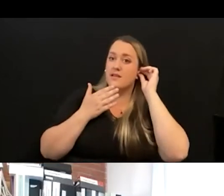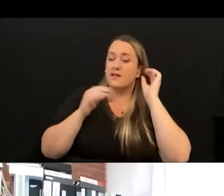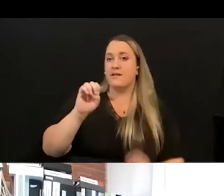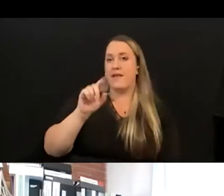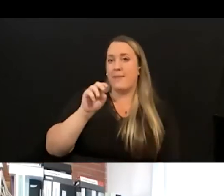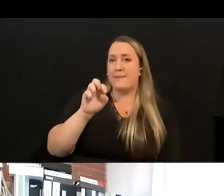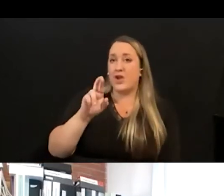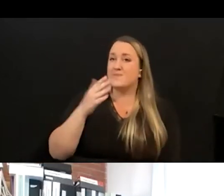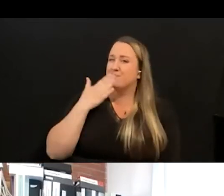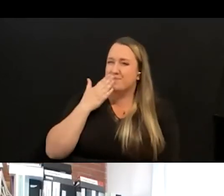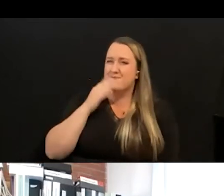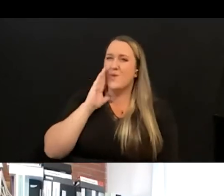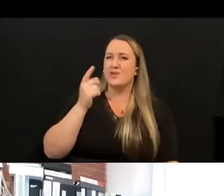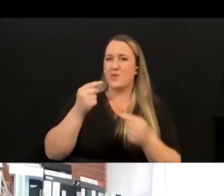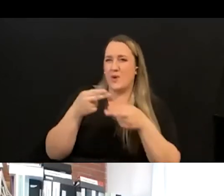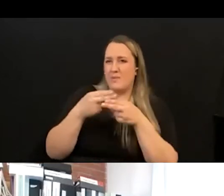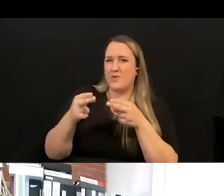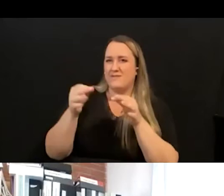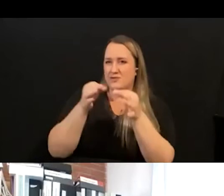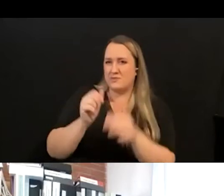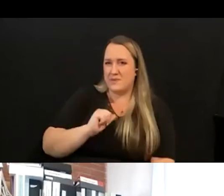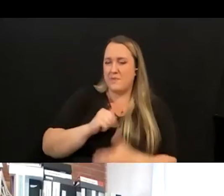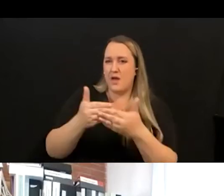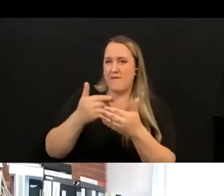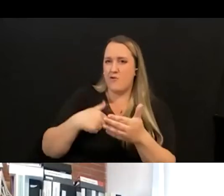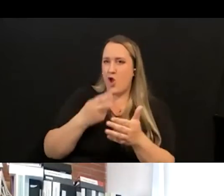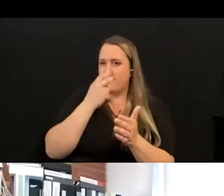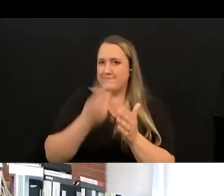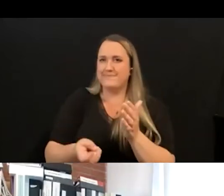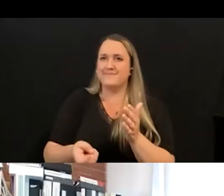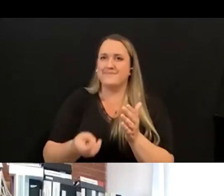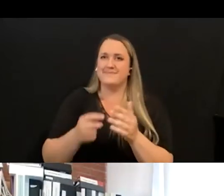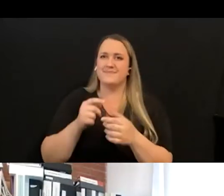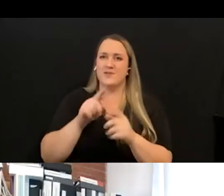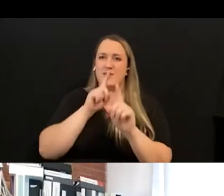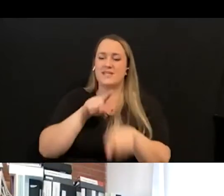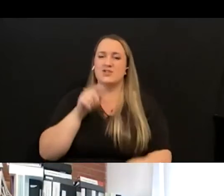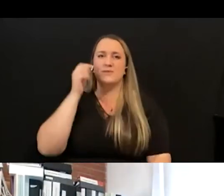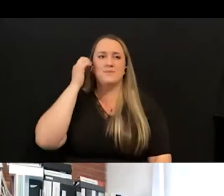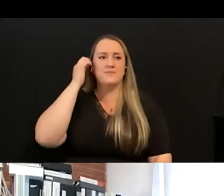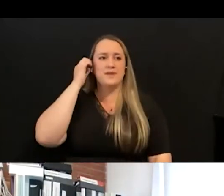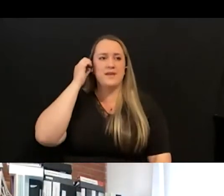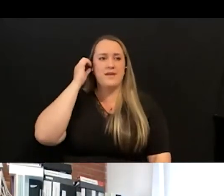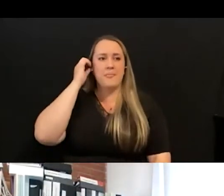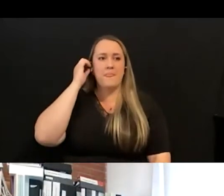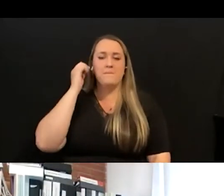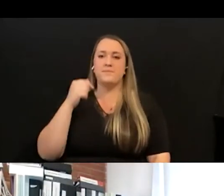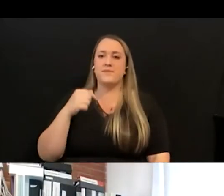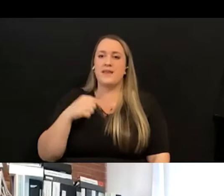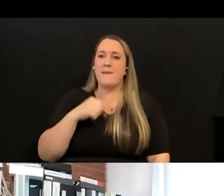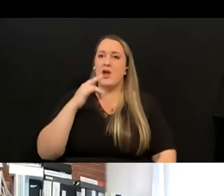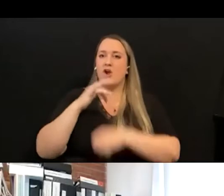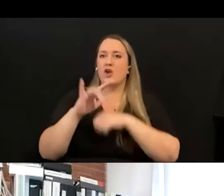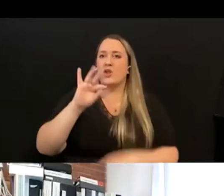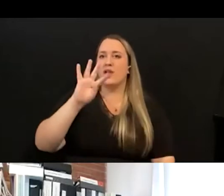a brief description of myself before I jump into the answer. I'm an early 40s